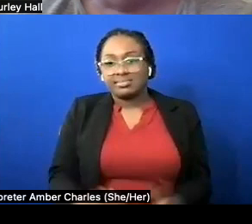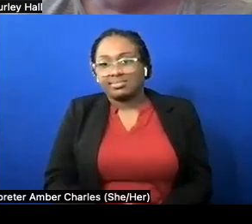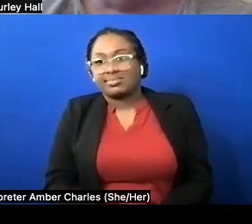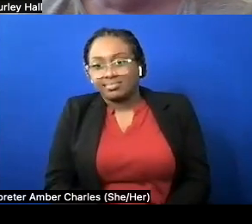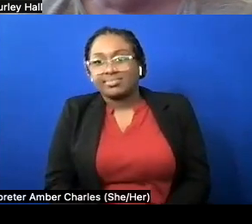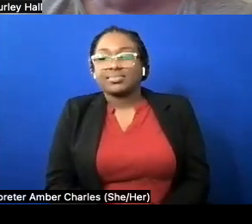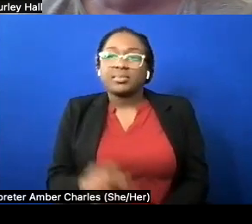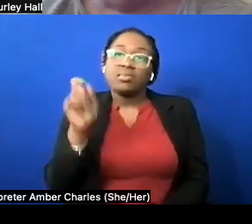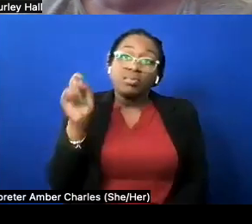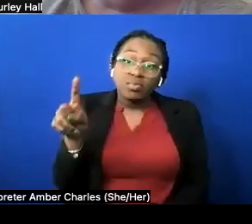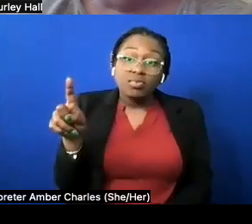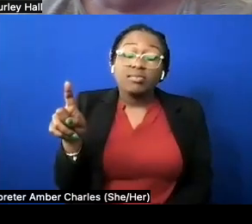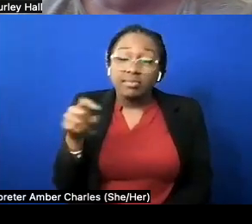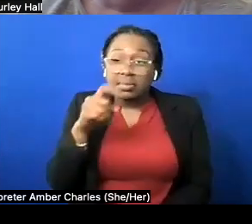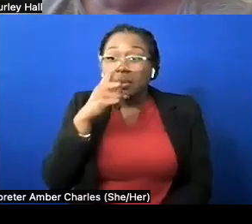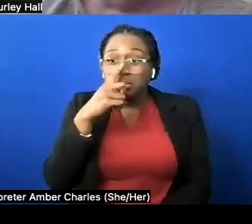that I'm asking you today is,